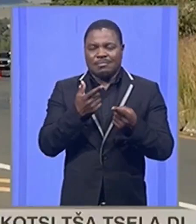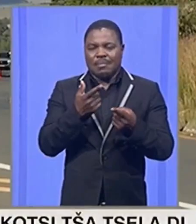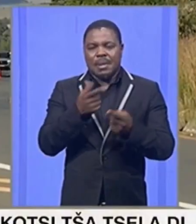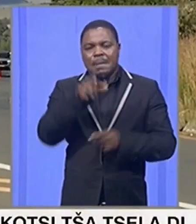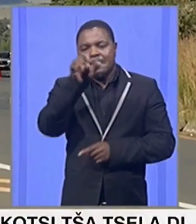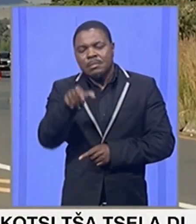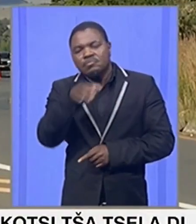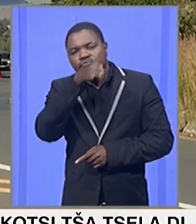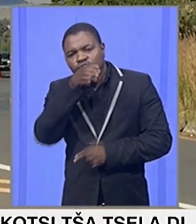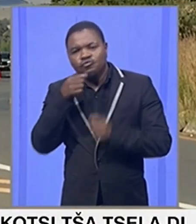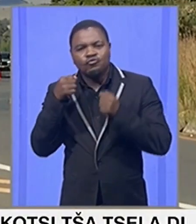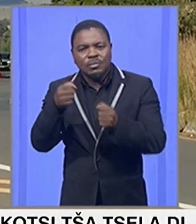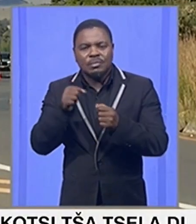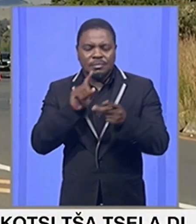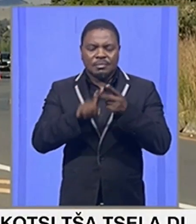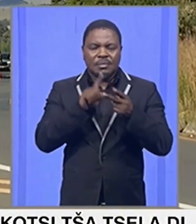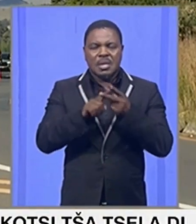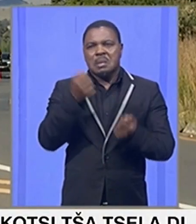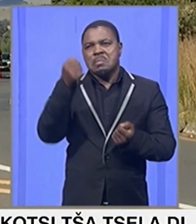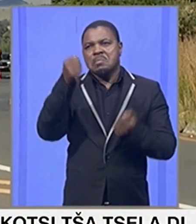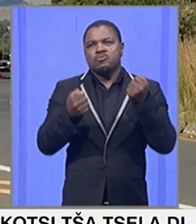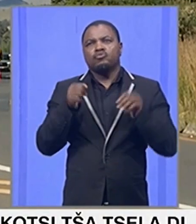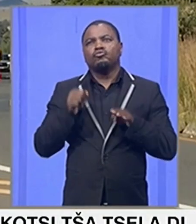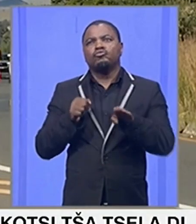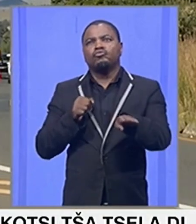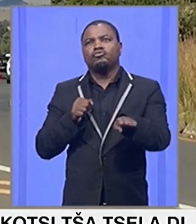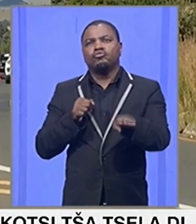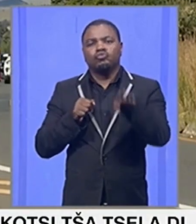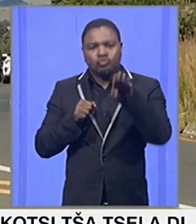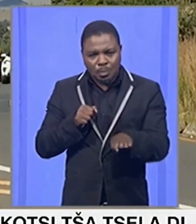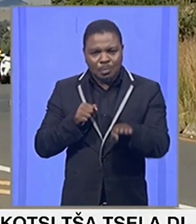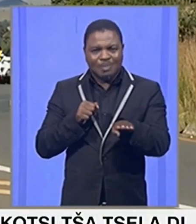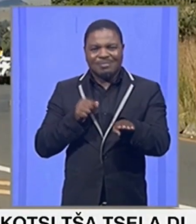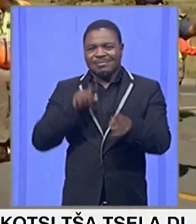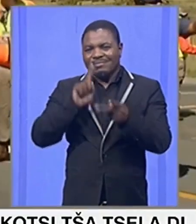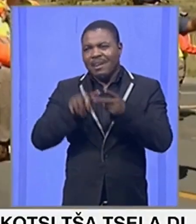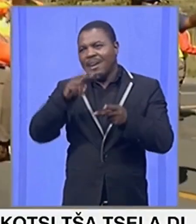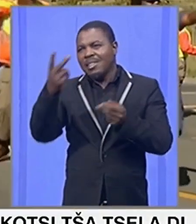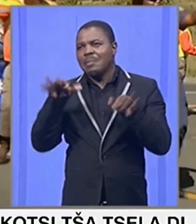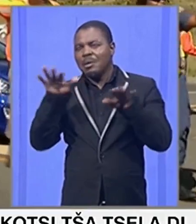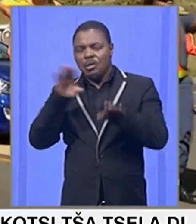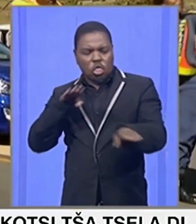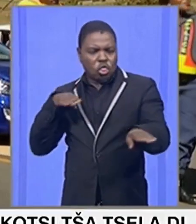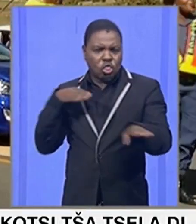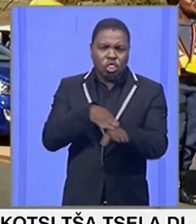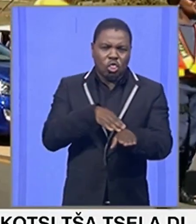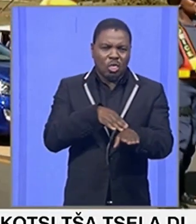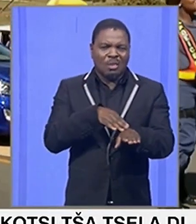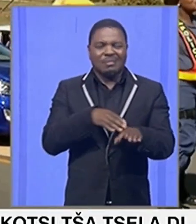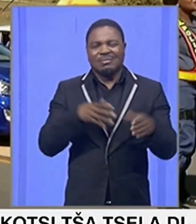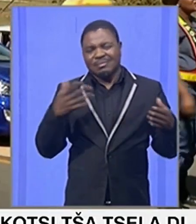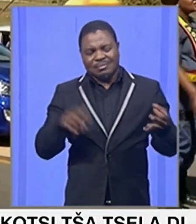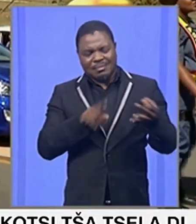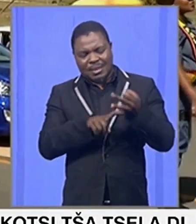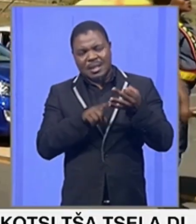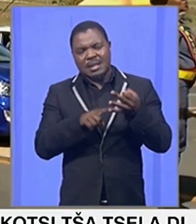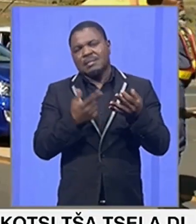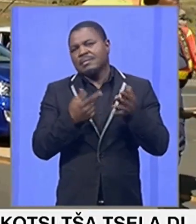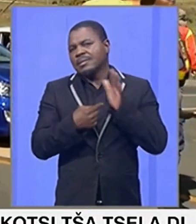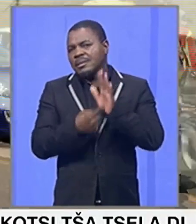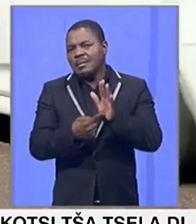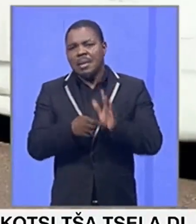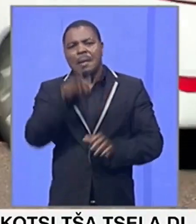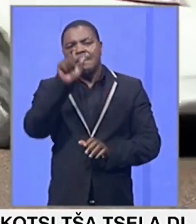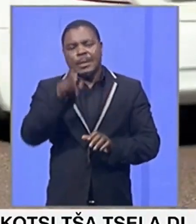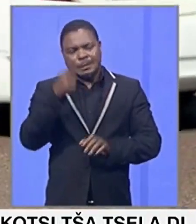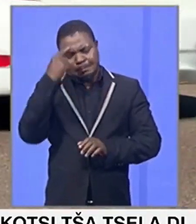It's a person who decides to stop the car in the middle of the road and people and the other cars, they collide on them. It's a person who decides